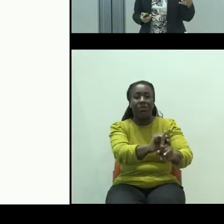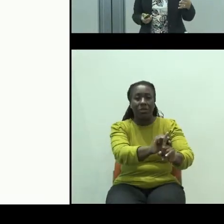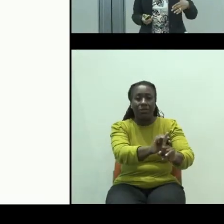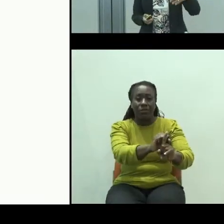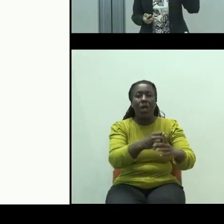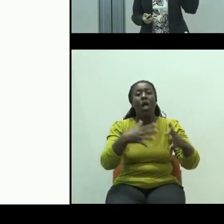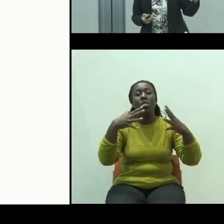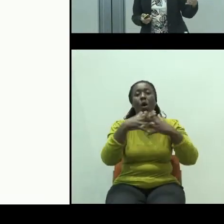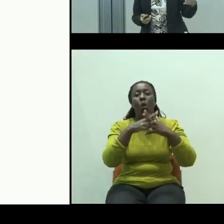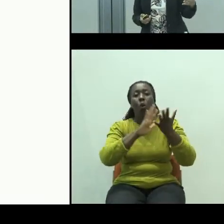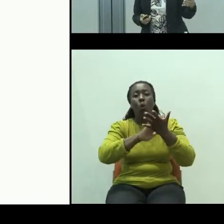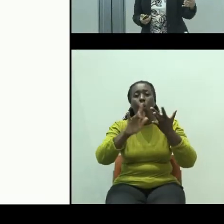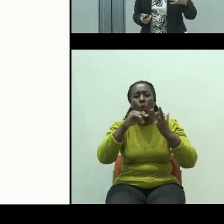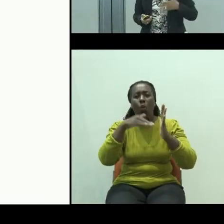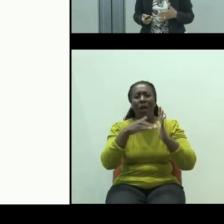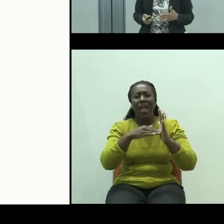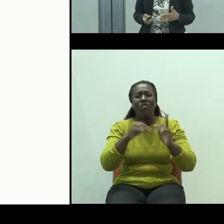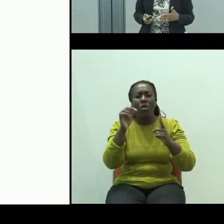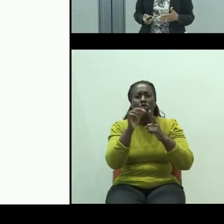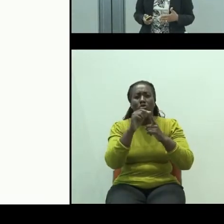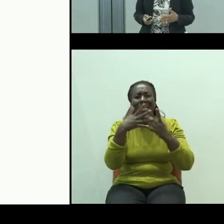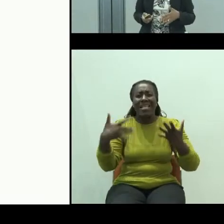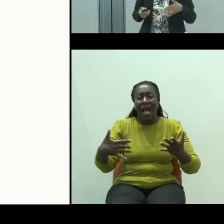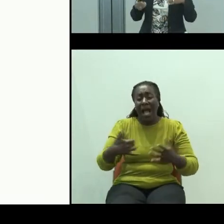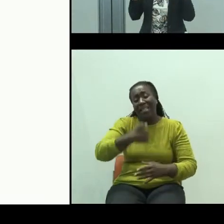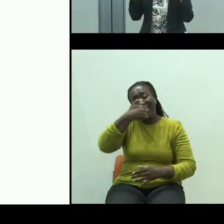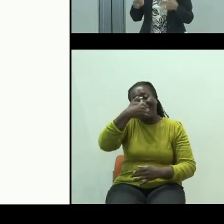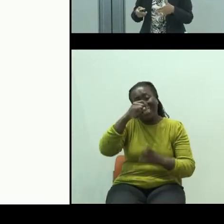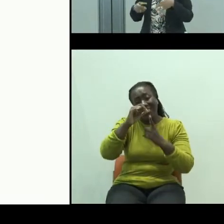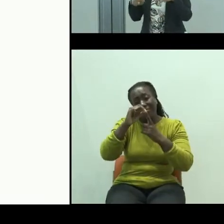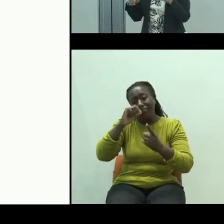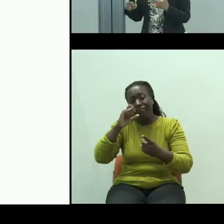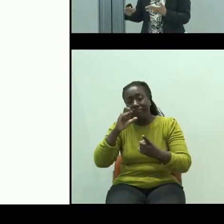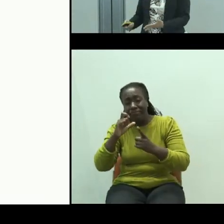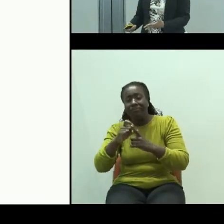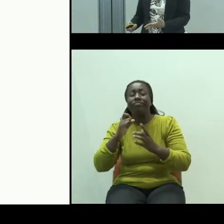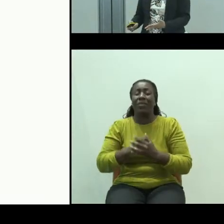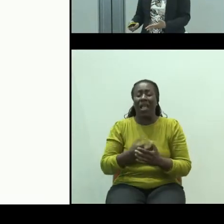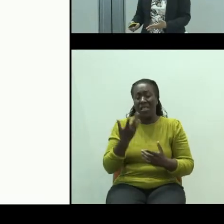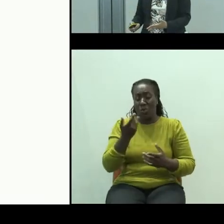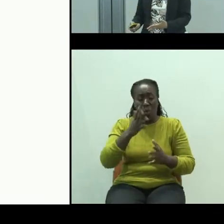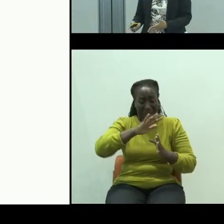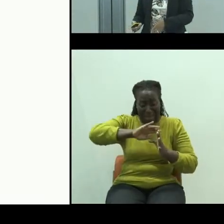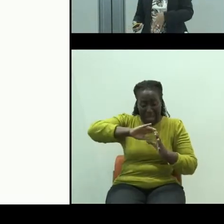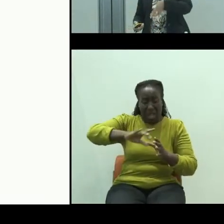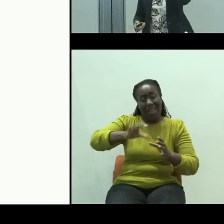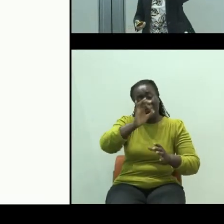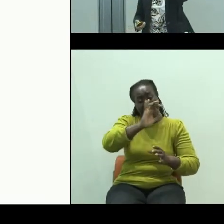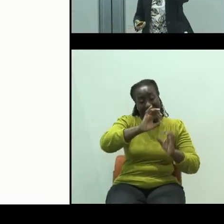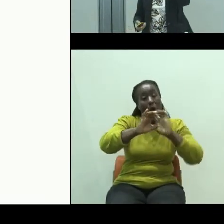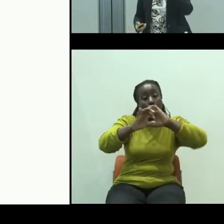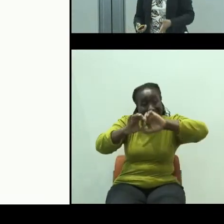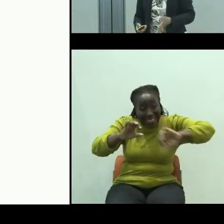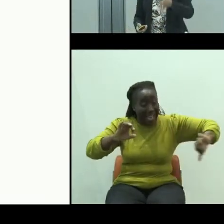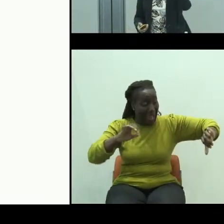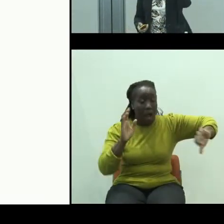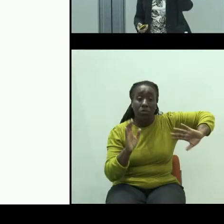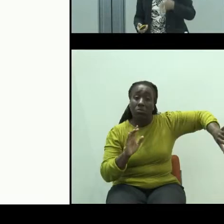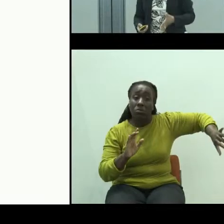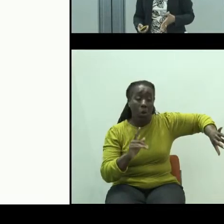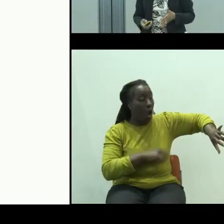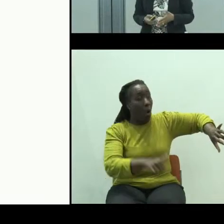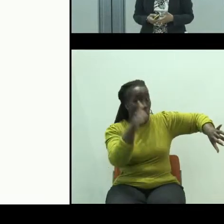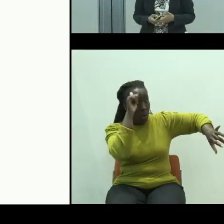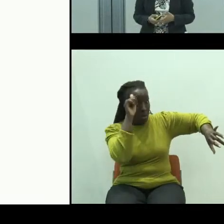ZWIF protein, or glucose 6-phosphate dehydrogenase, as something that we could eliminate from the cell. That way now we know